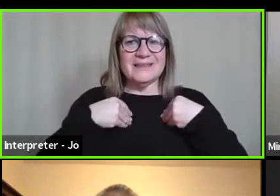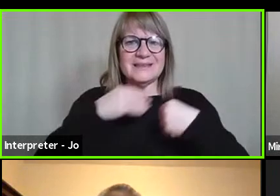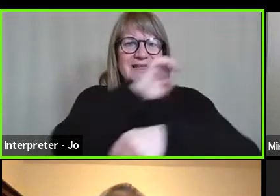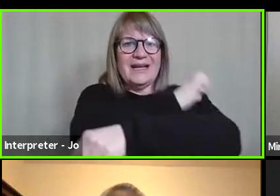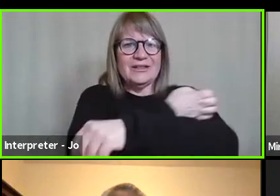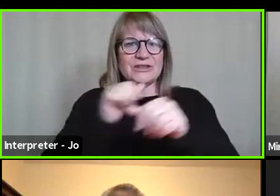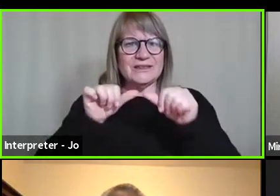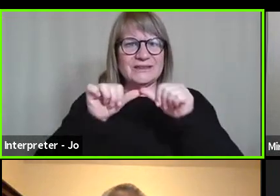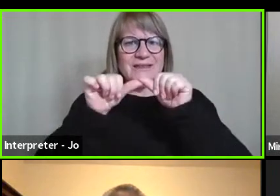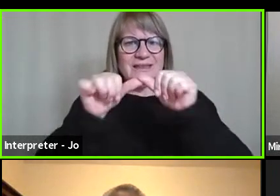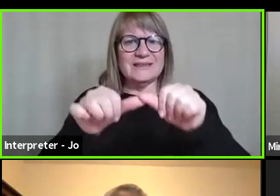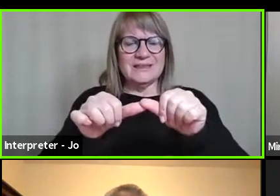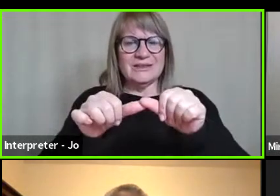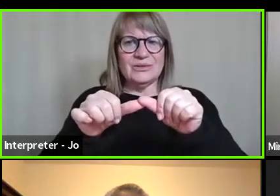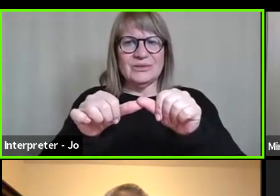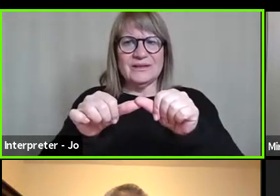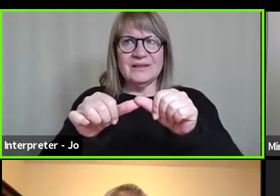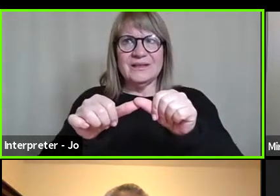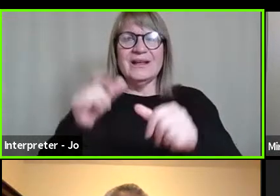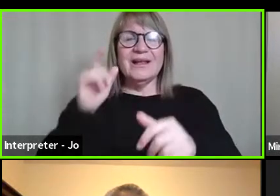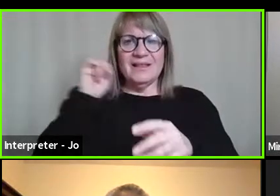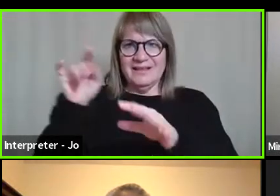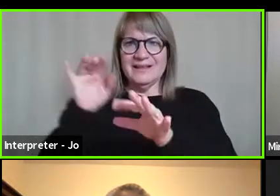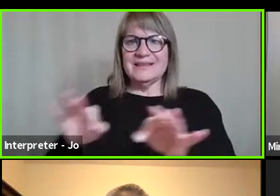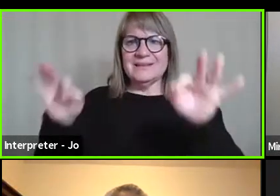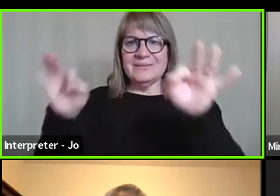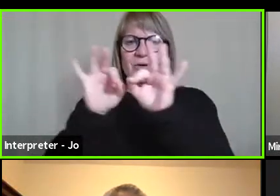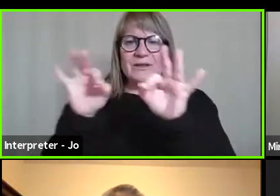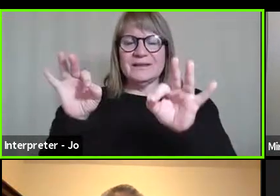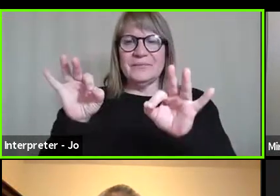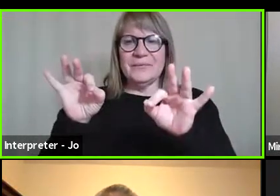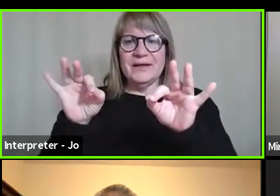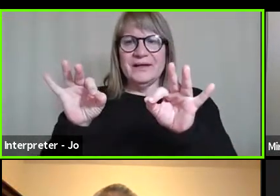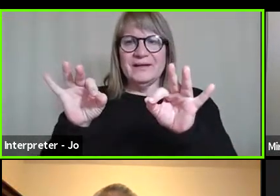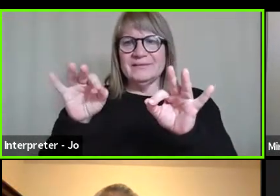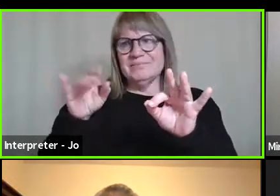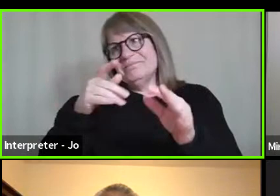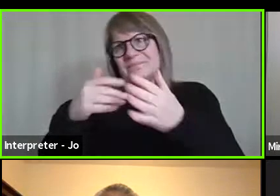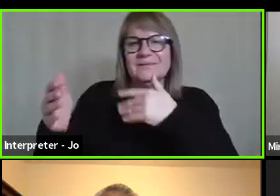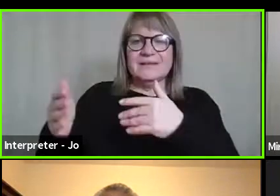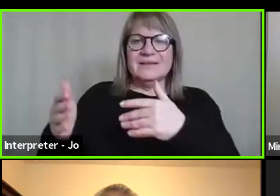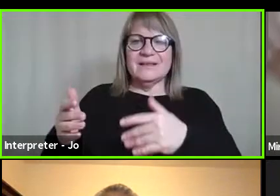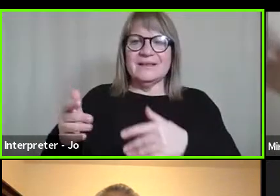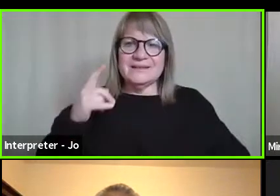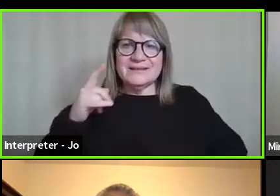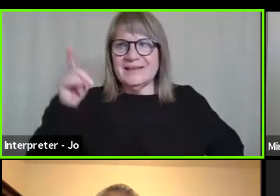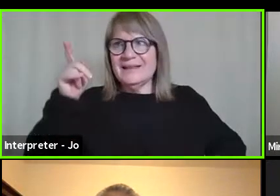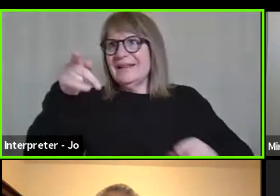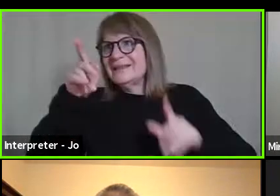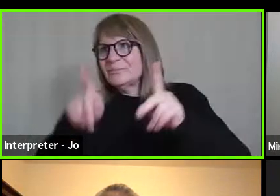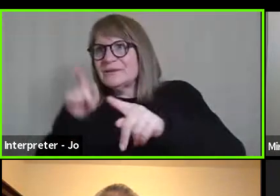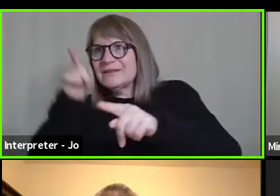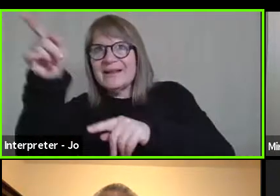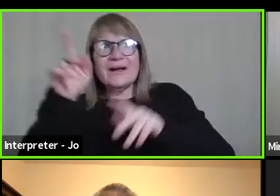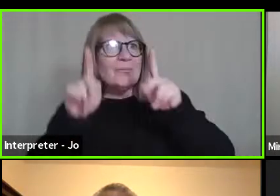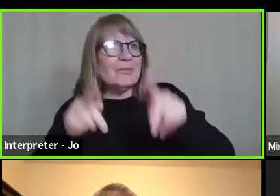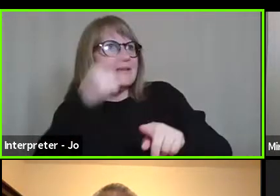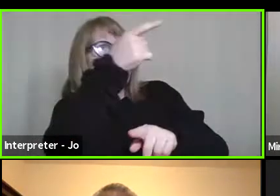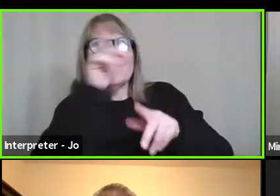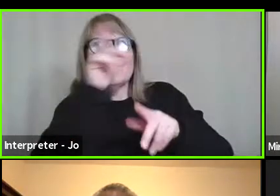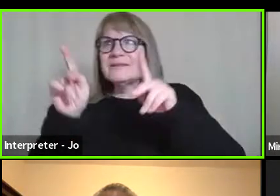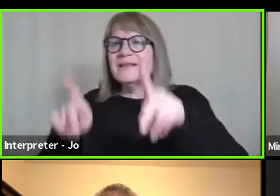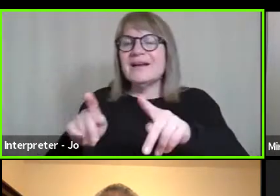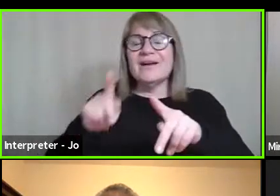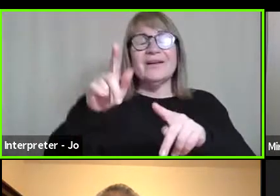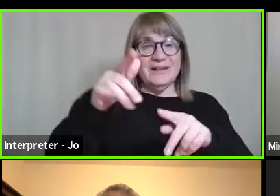continue and go hey somebody this is important because my whatever person over here over there and um we keep